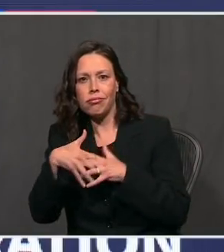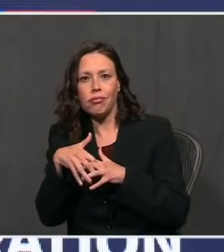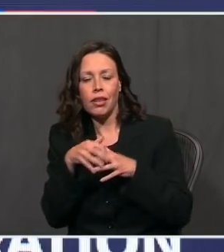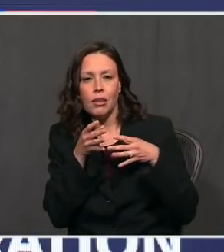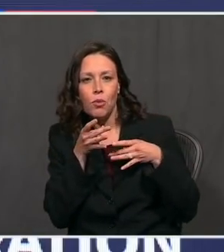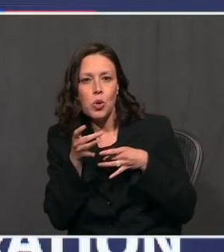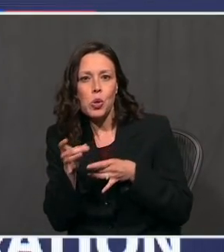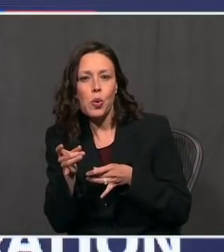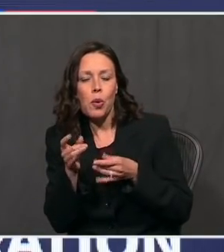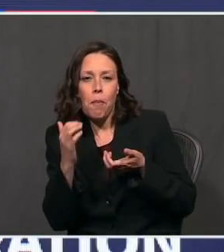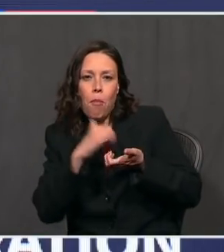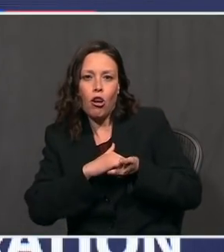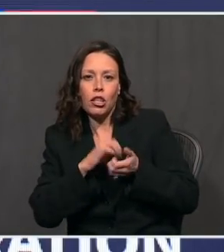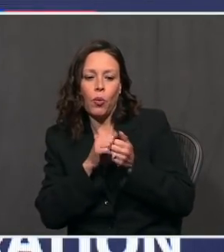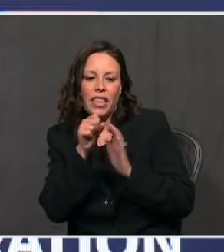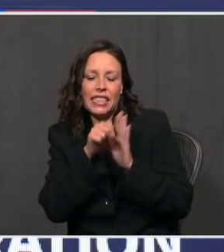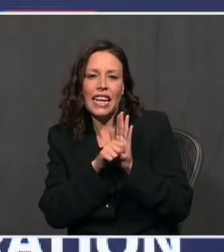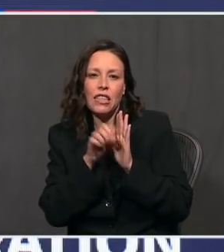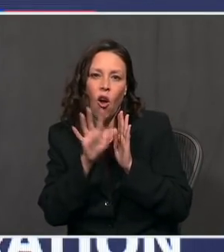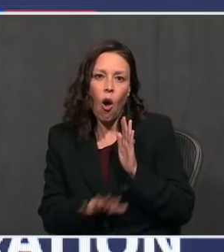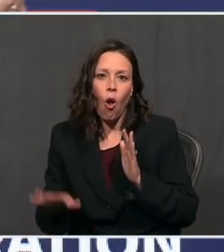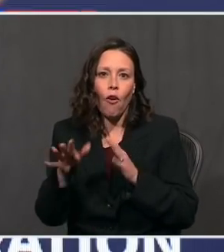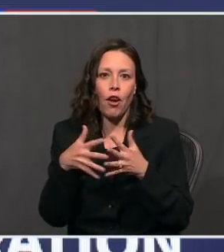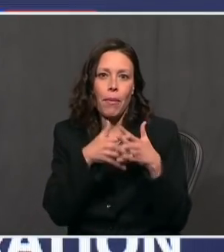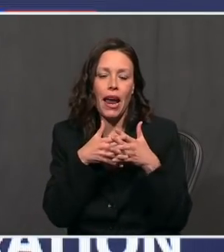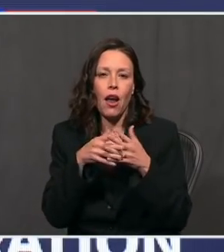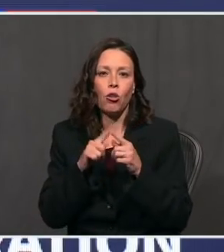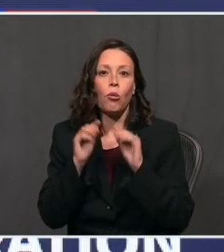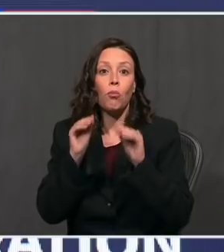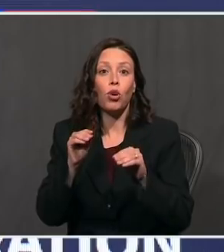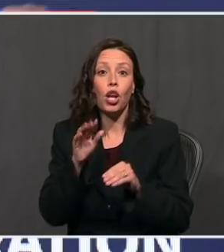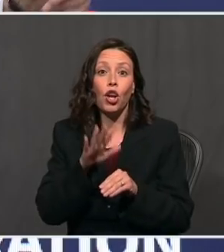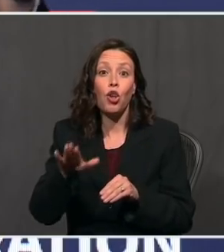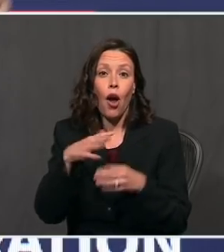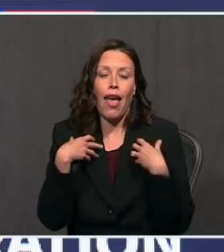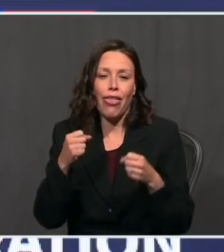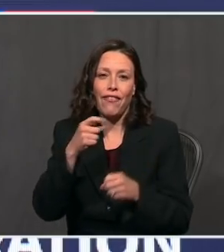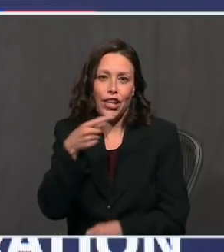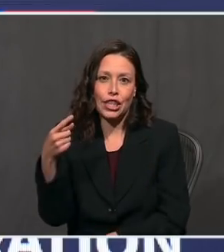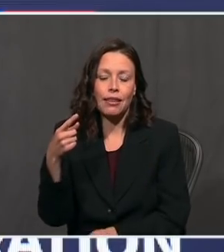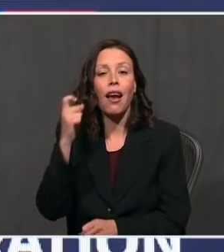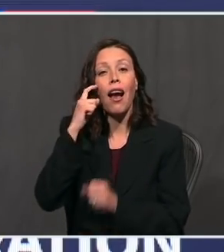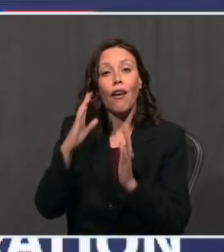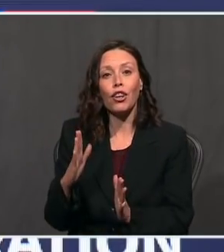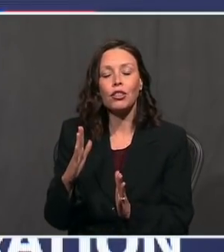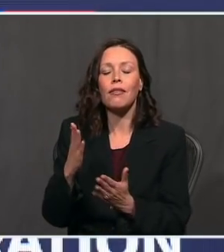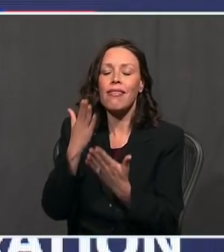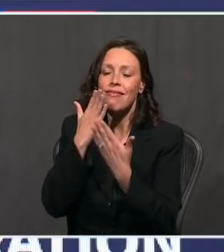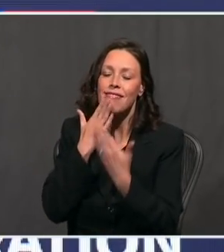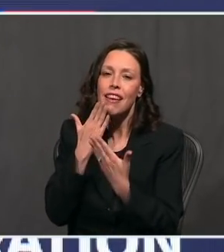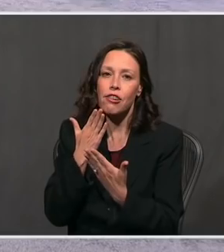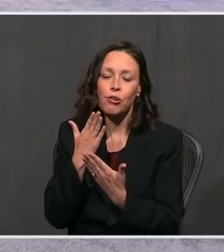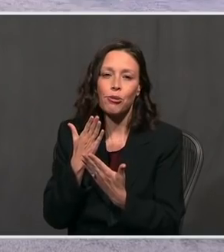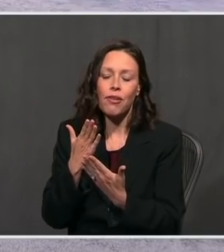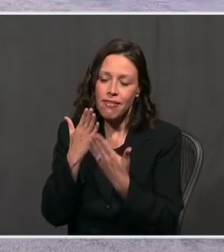forged with states across the country to put the health of America first. And governors, we're truly grateful. We're truly